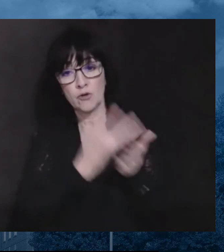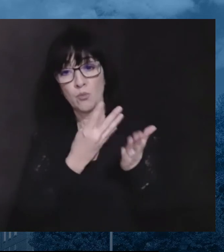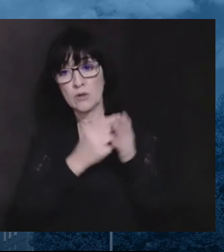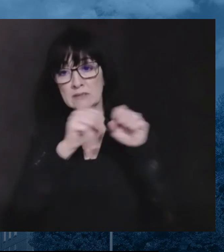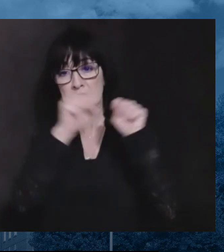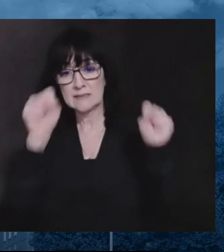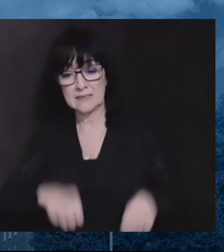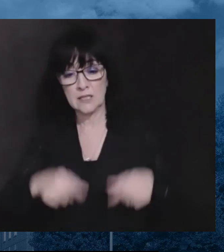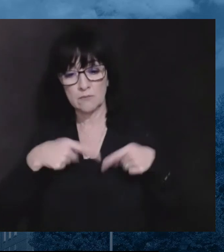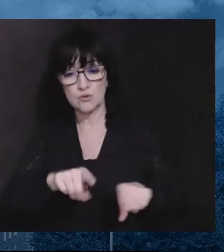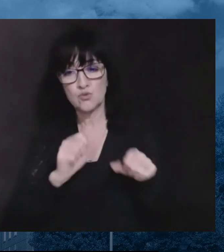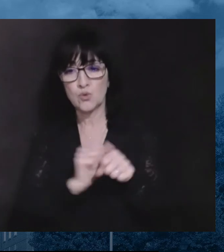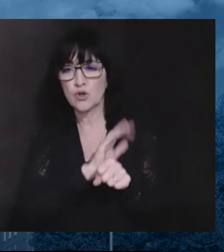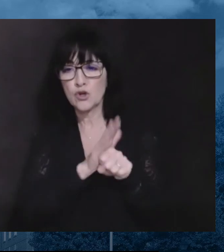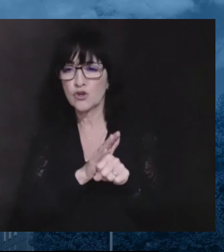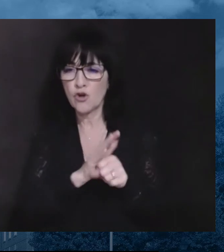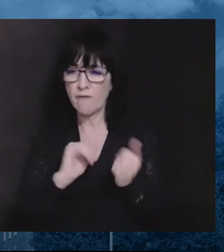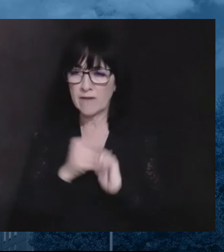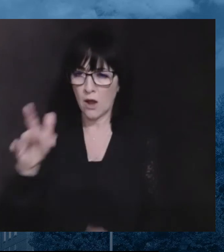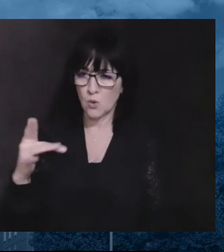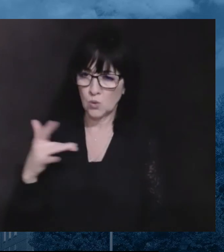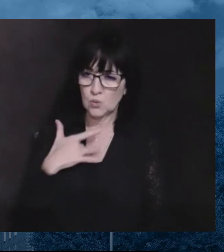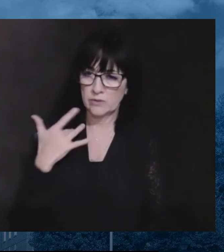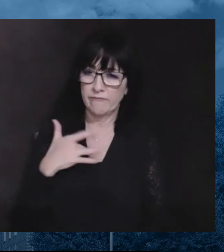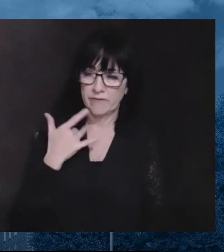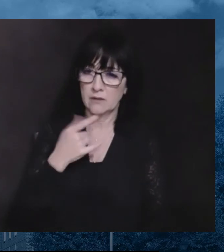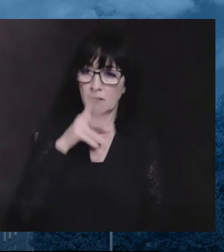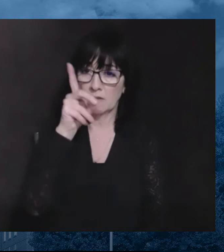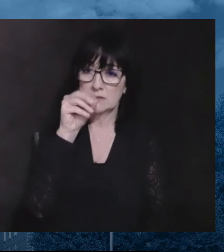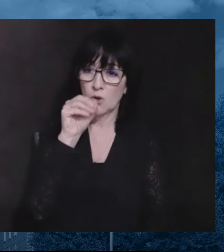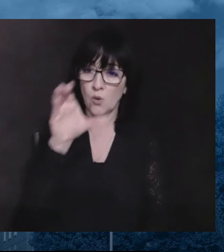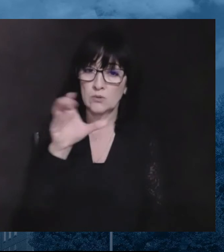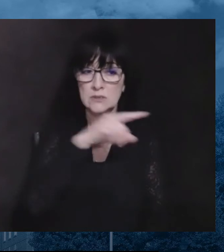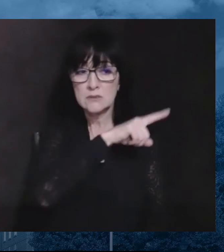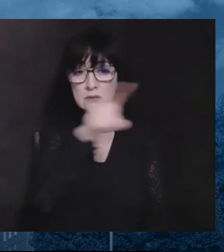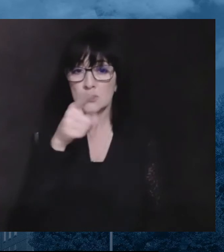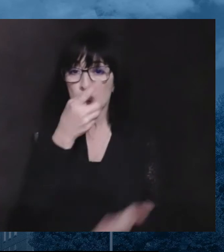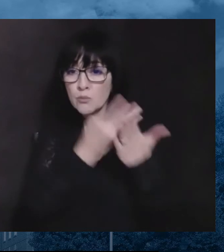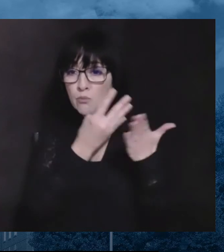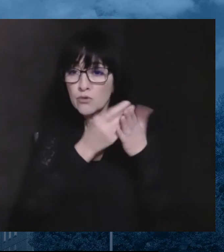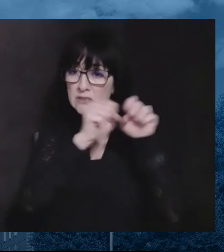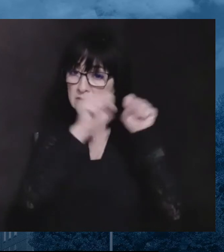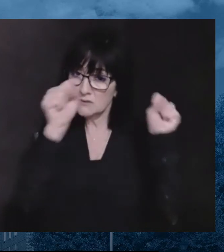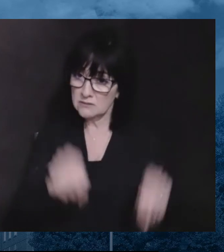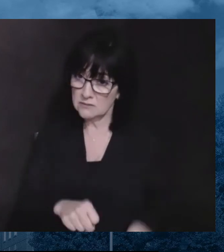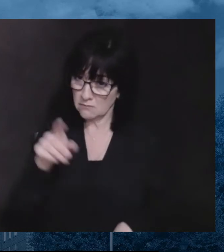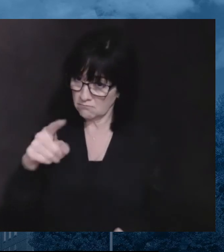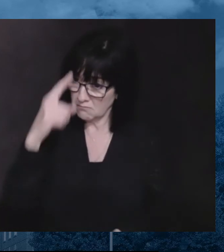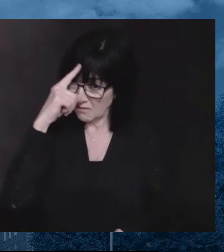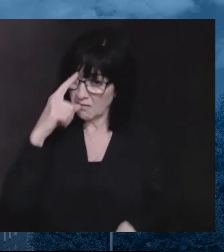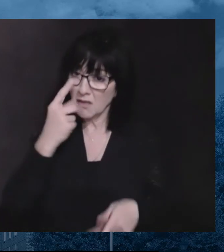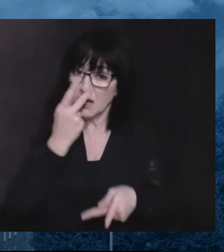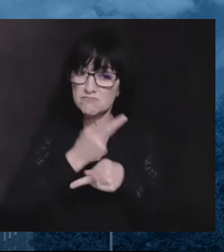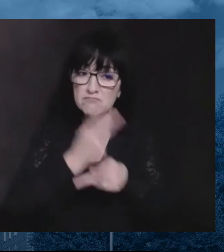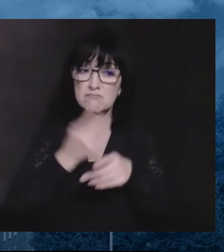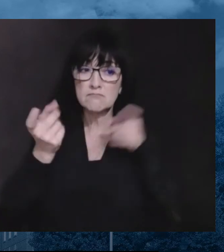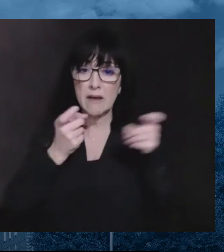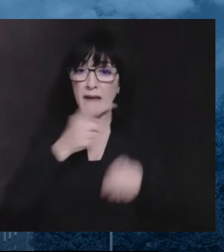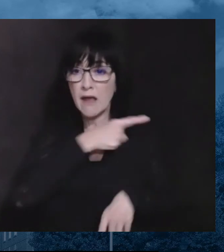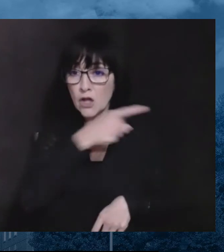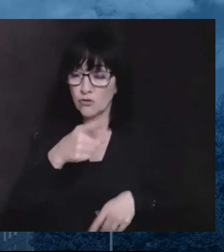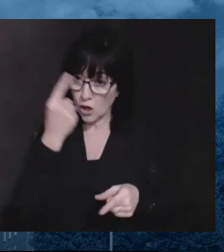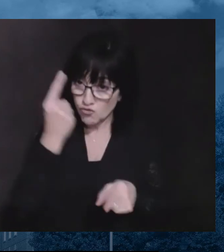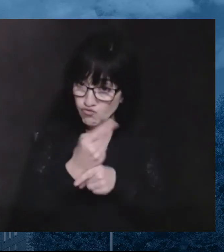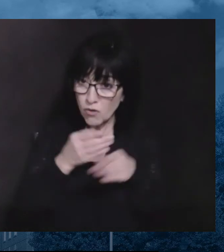you think COVID is being handled in our Department of Corrections facilities and what you think of lawmakers taking on